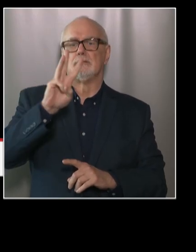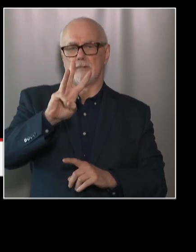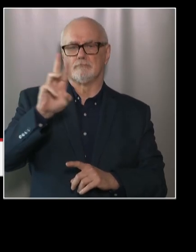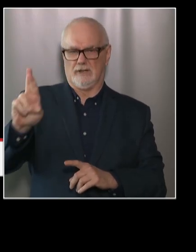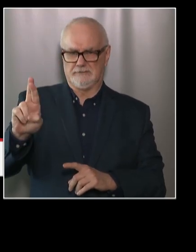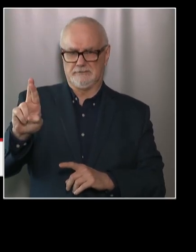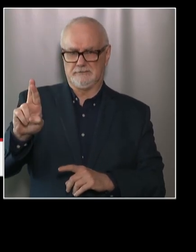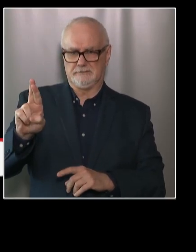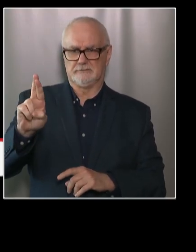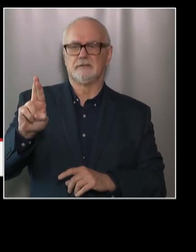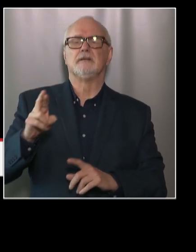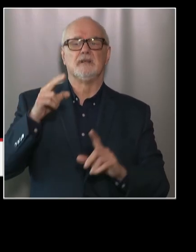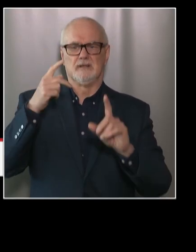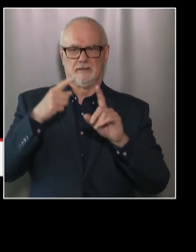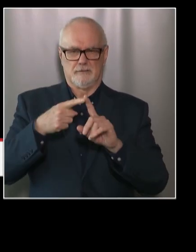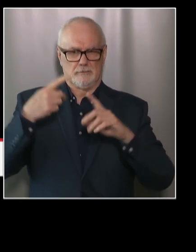history.